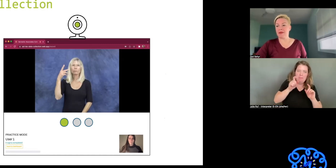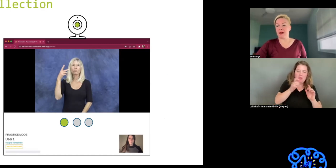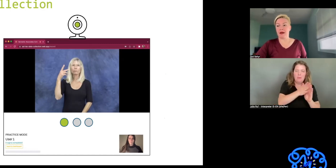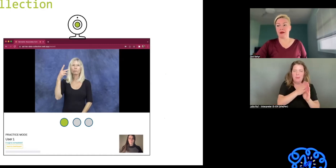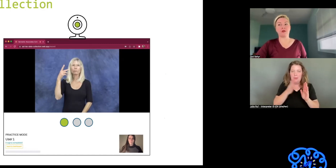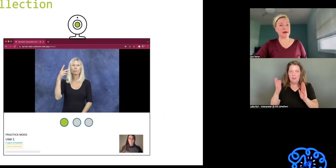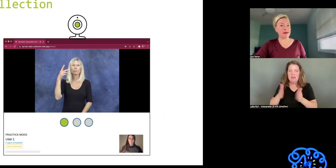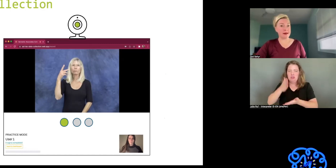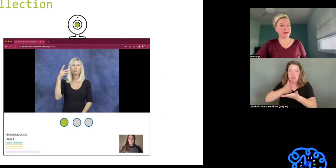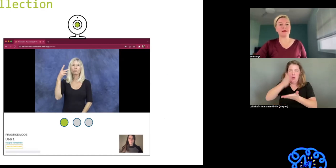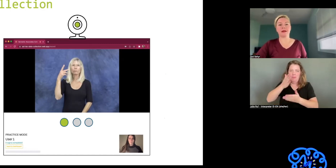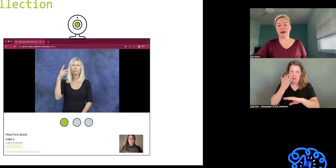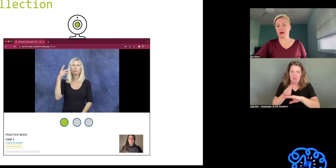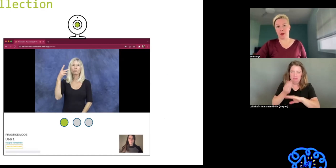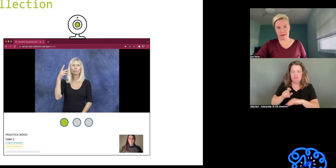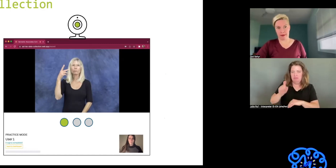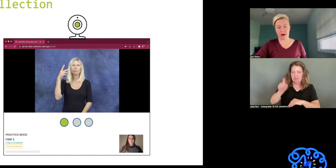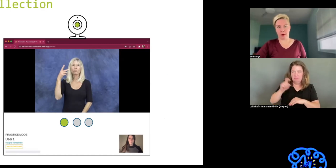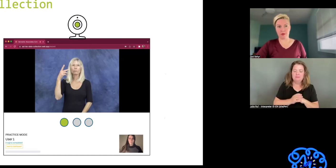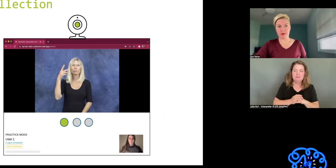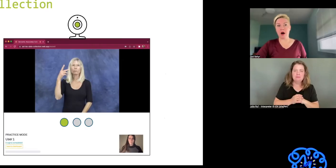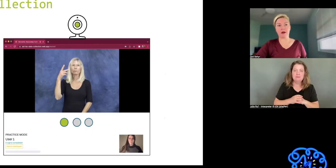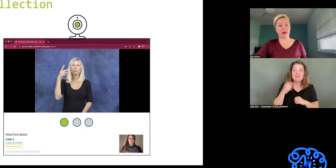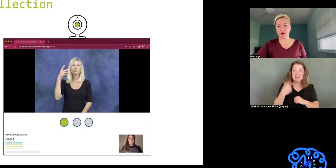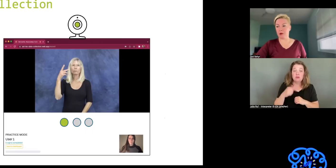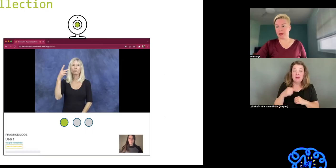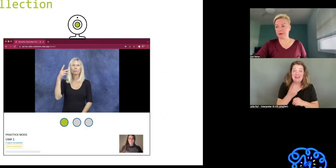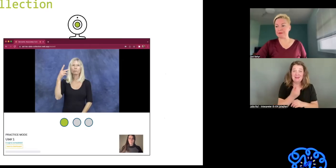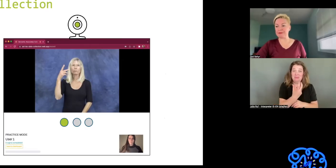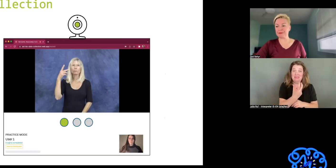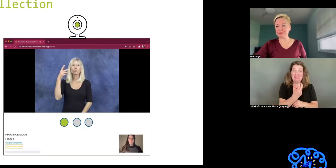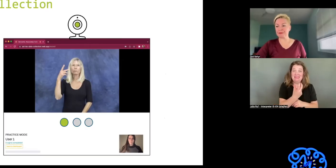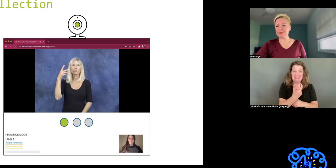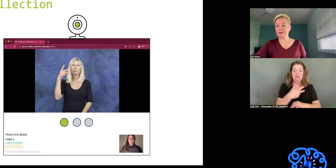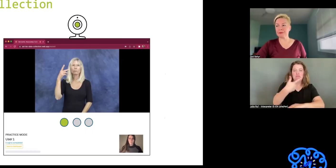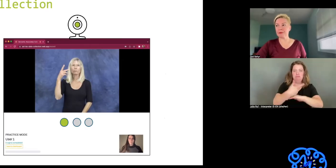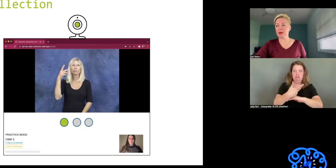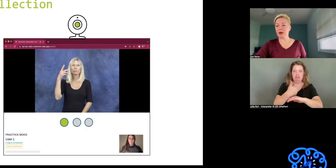And then a green light indicated when the camera was on and recording.